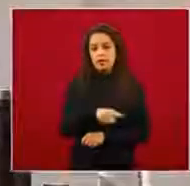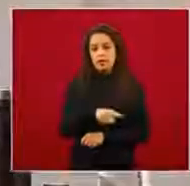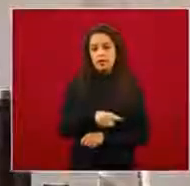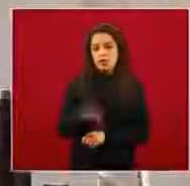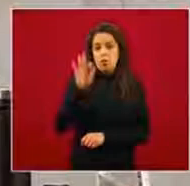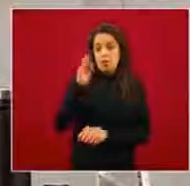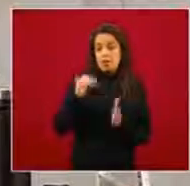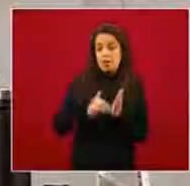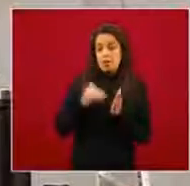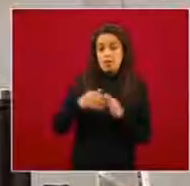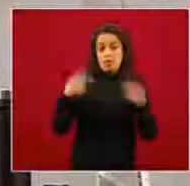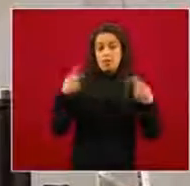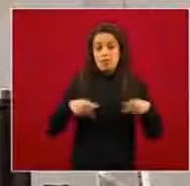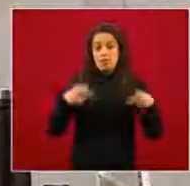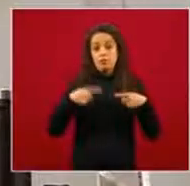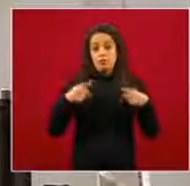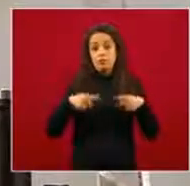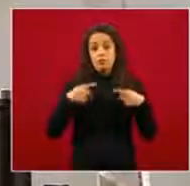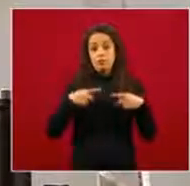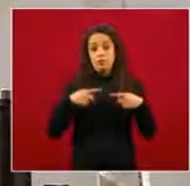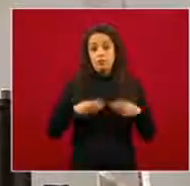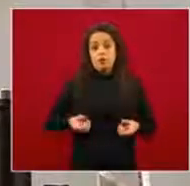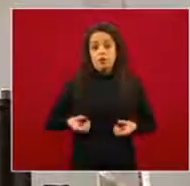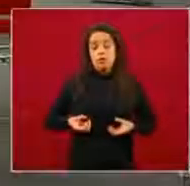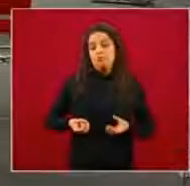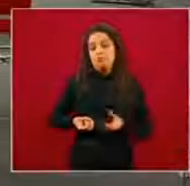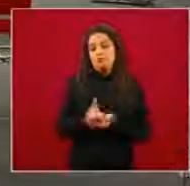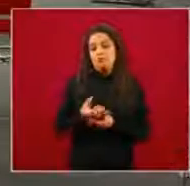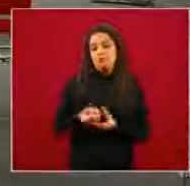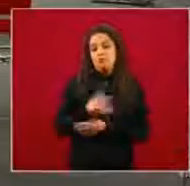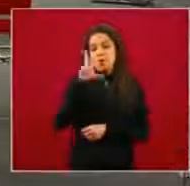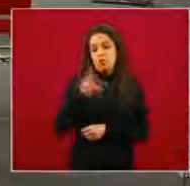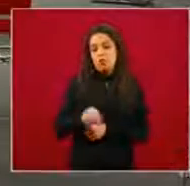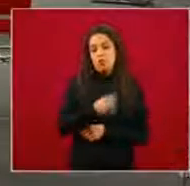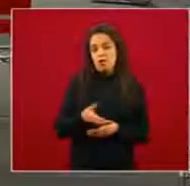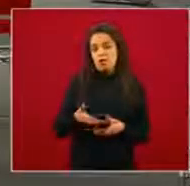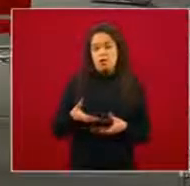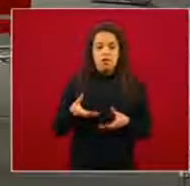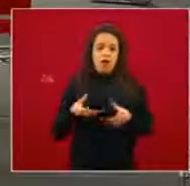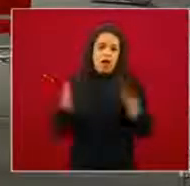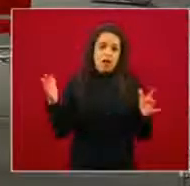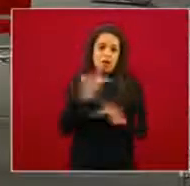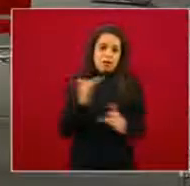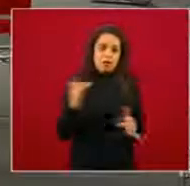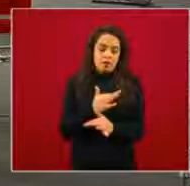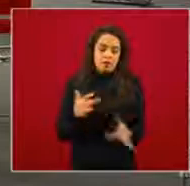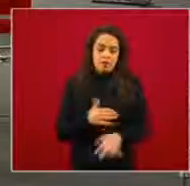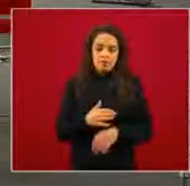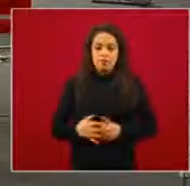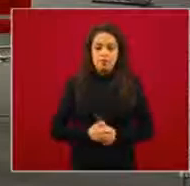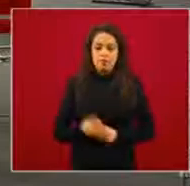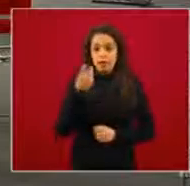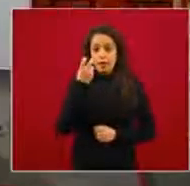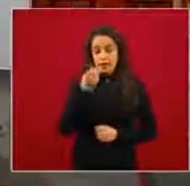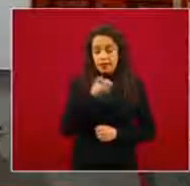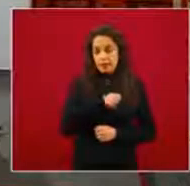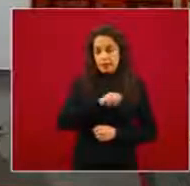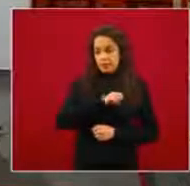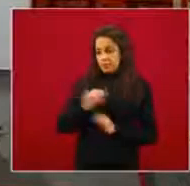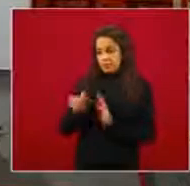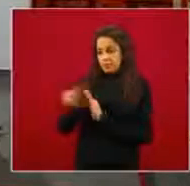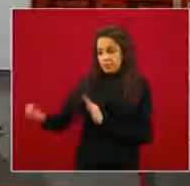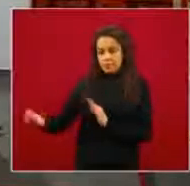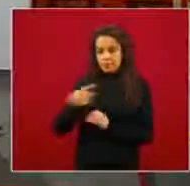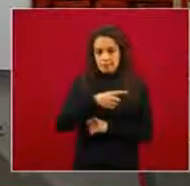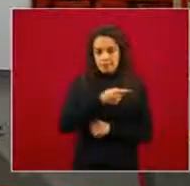the circulation in the public space of almost 40 million of people. So that was the pivot of the safe distancing campaign. Then